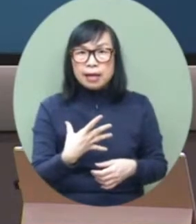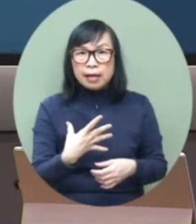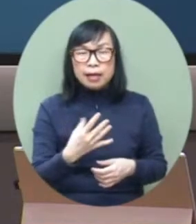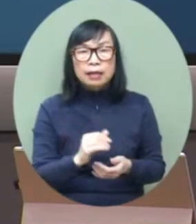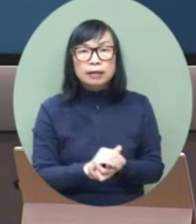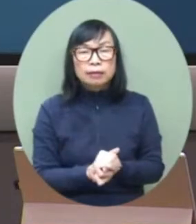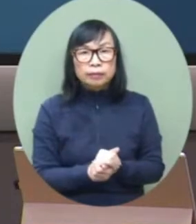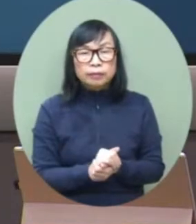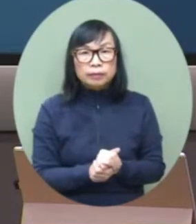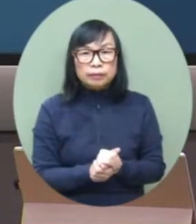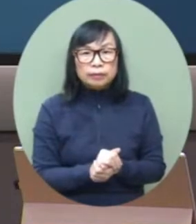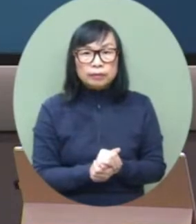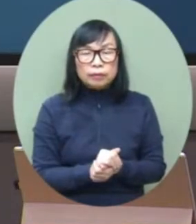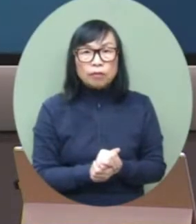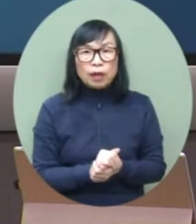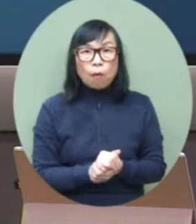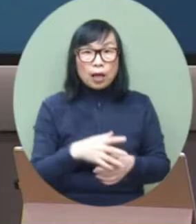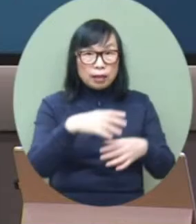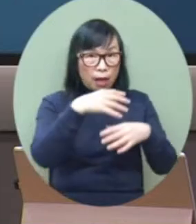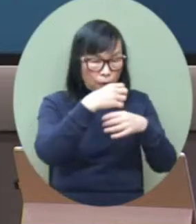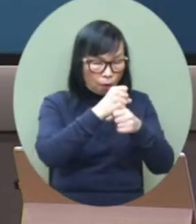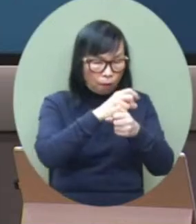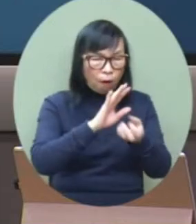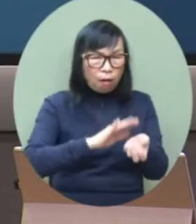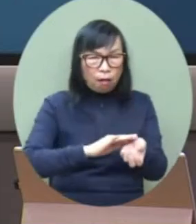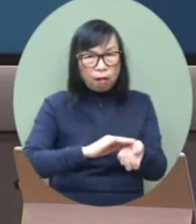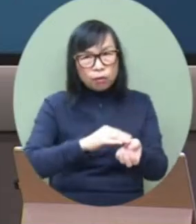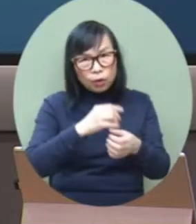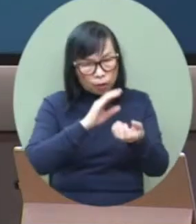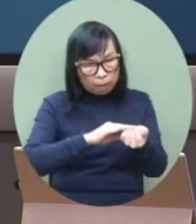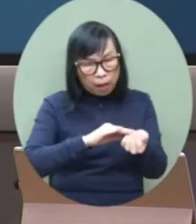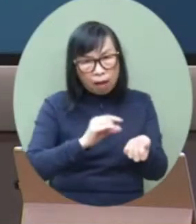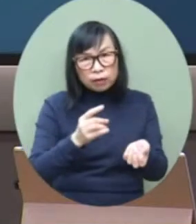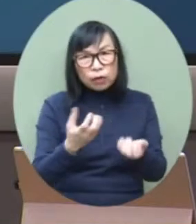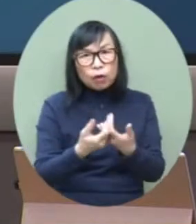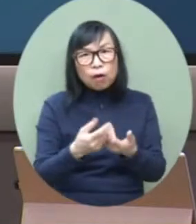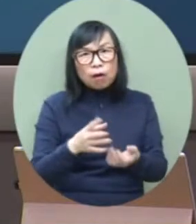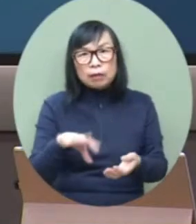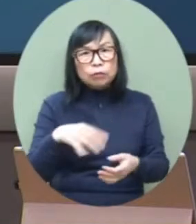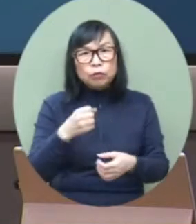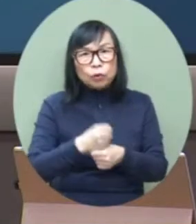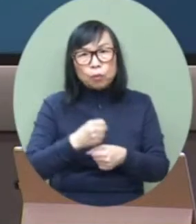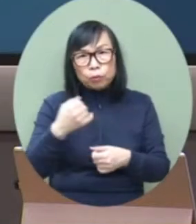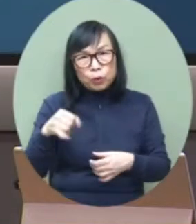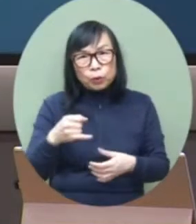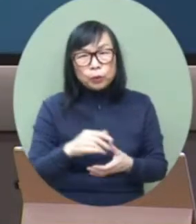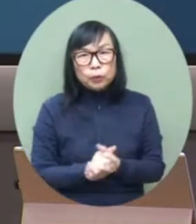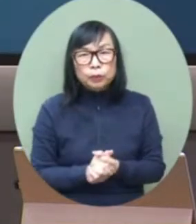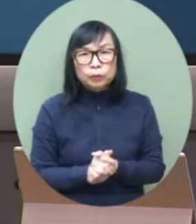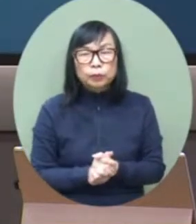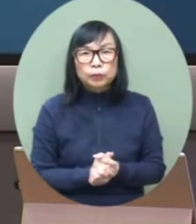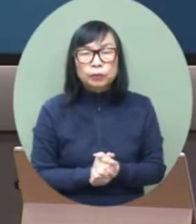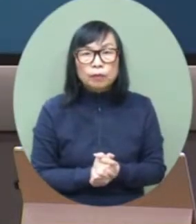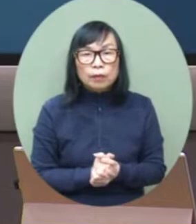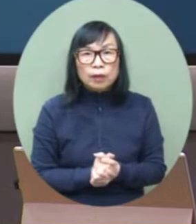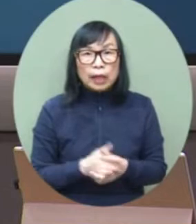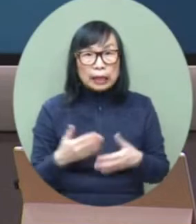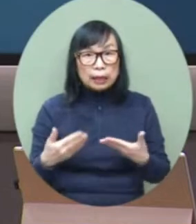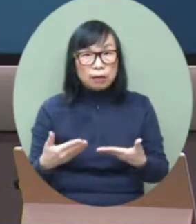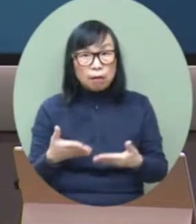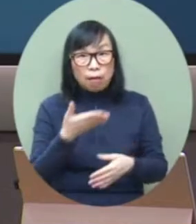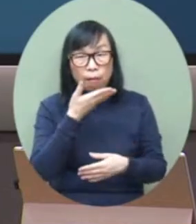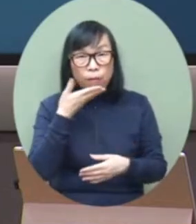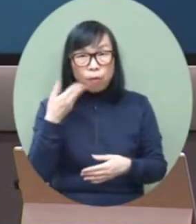The test results are still not available, and the viral load may be too low to